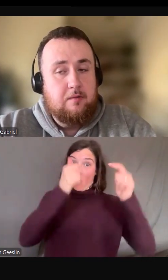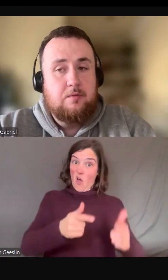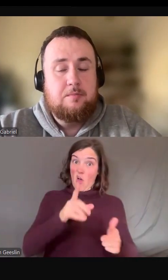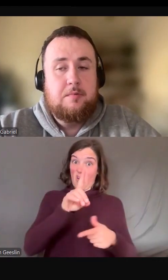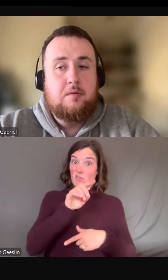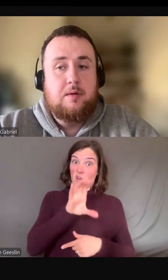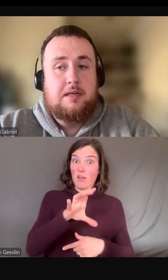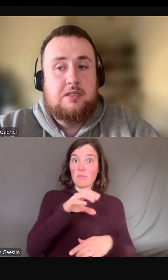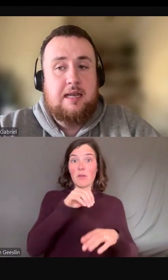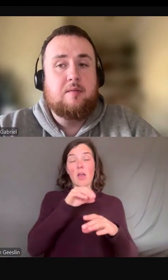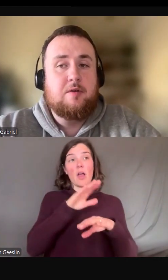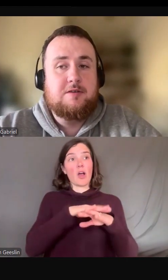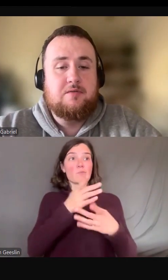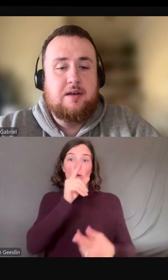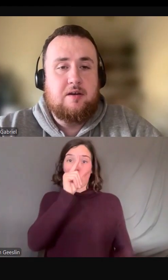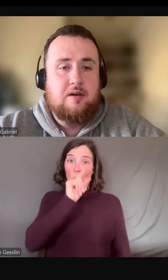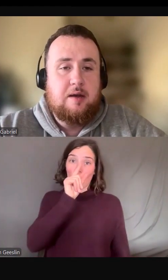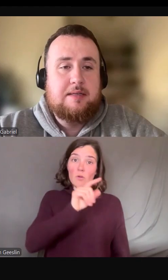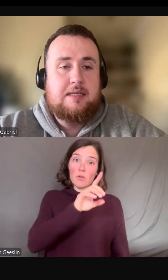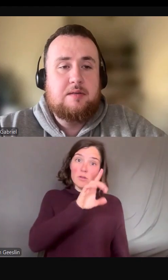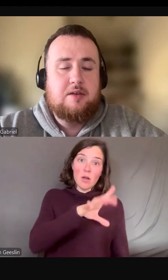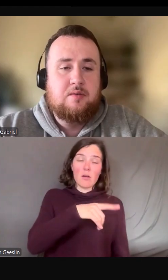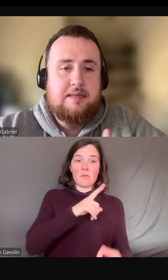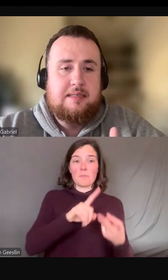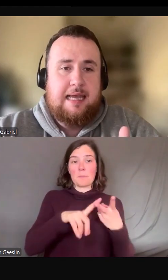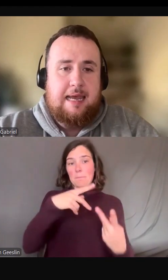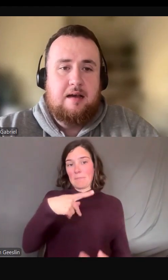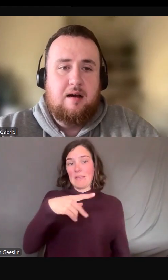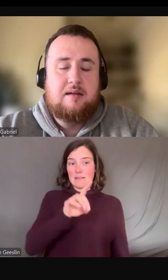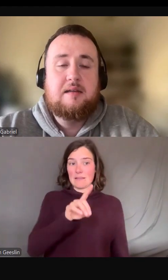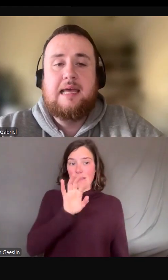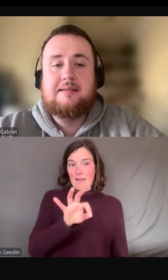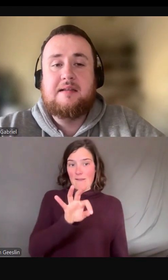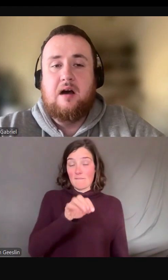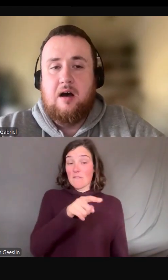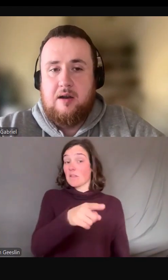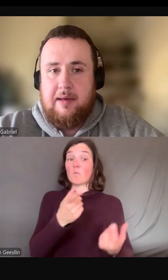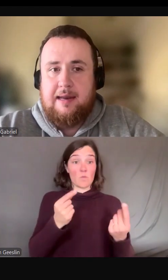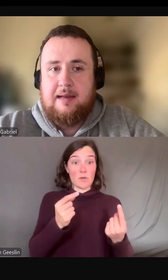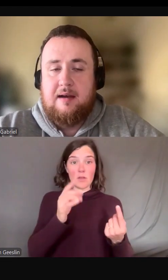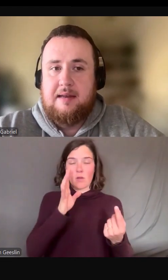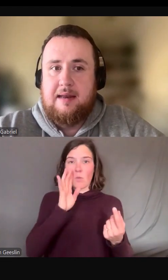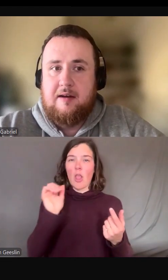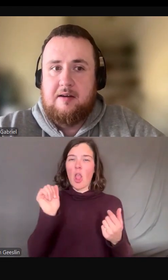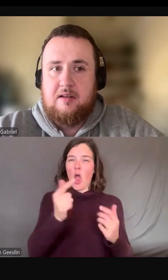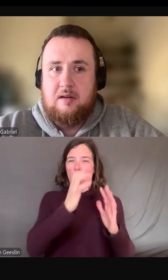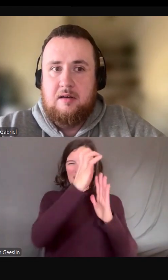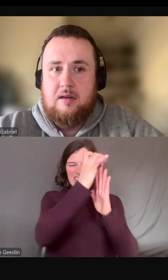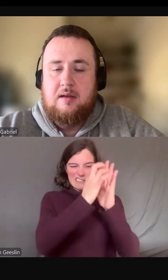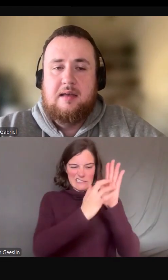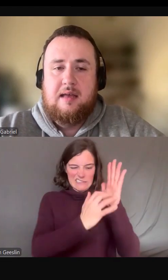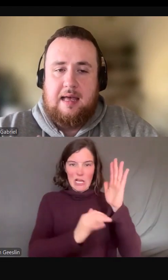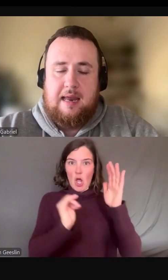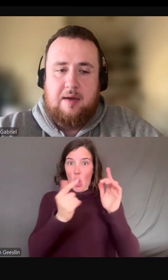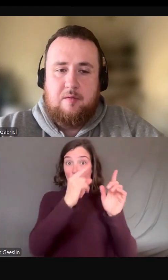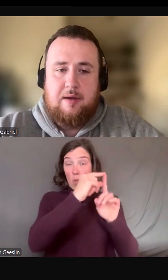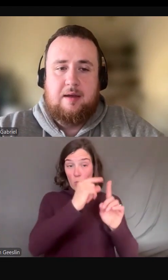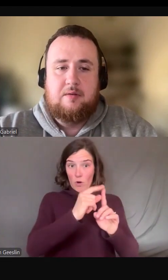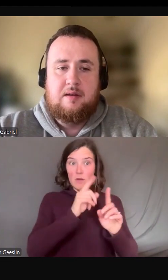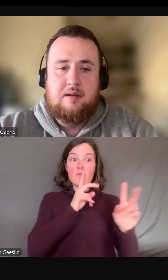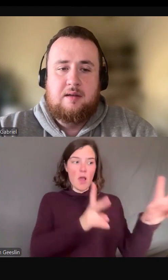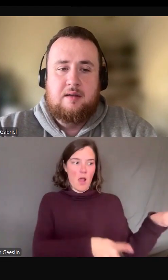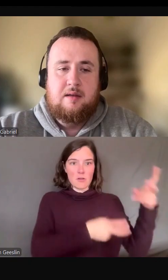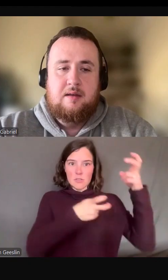PDF, we can just click Immersive Reader. And what this will do is take all the text automatically on that article and have it read